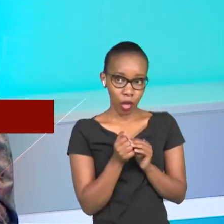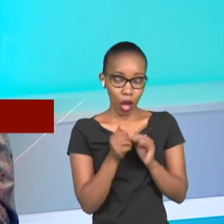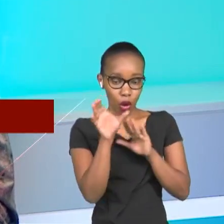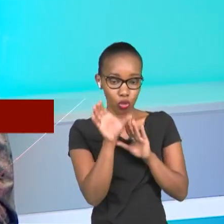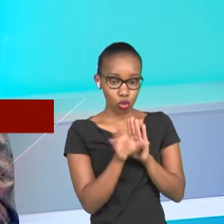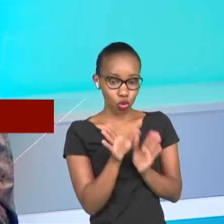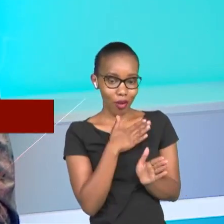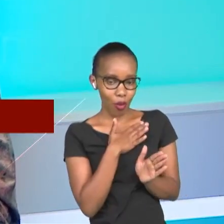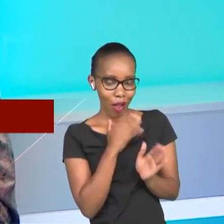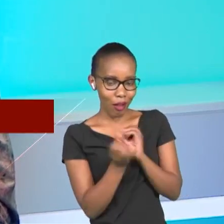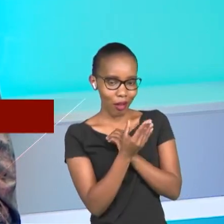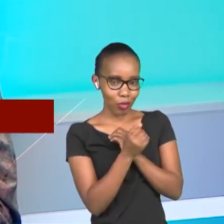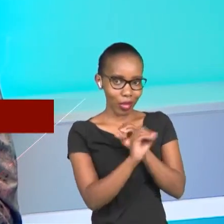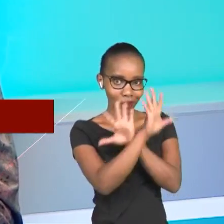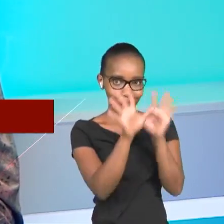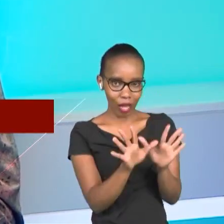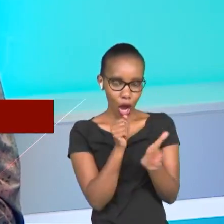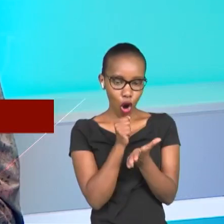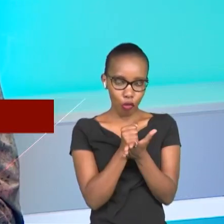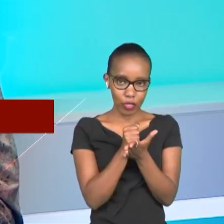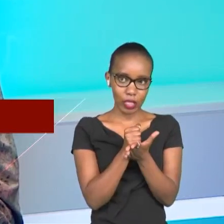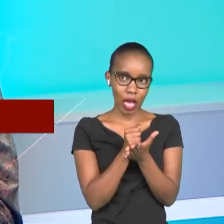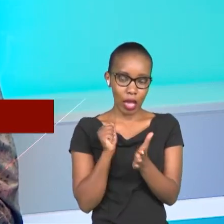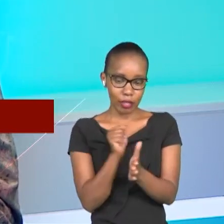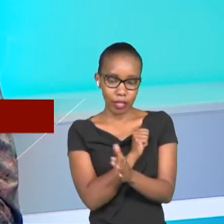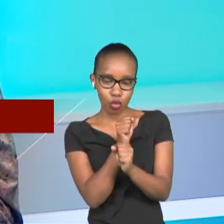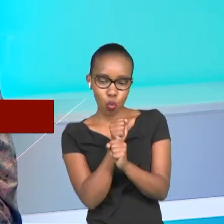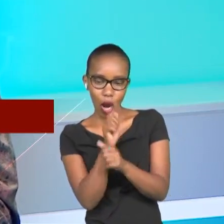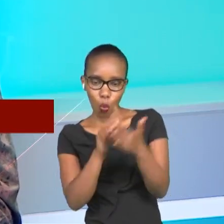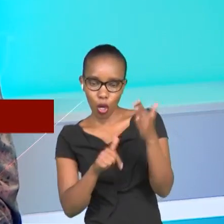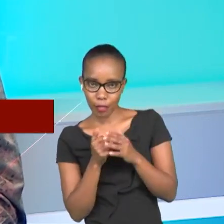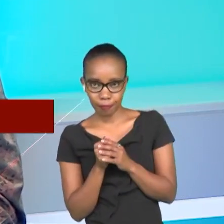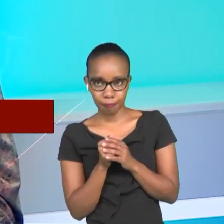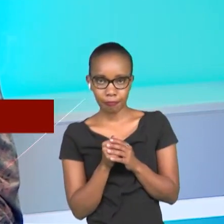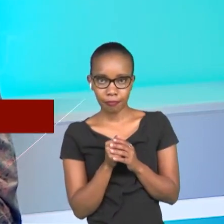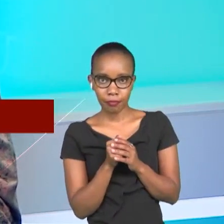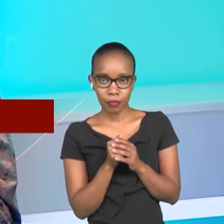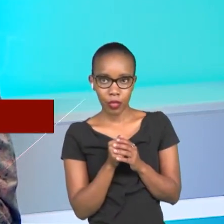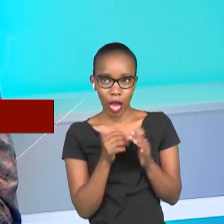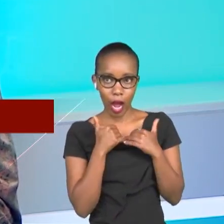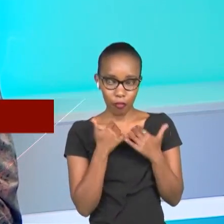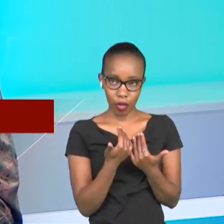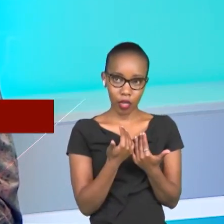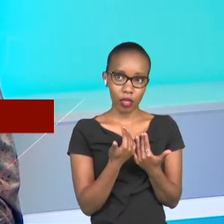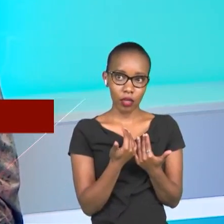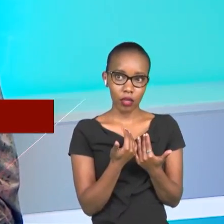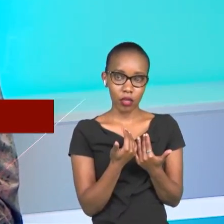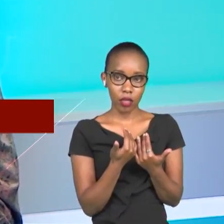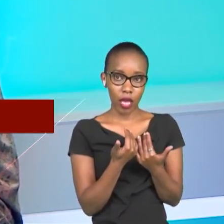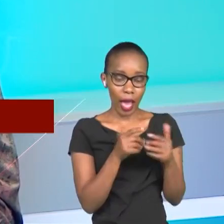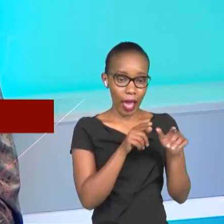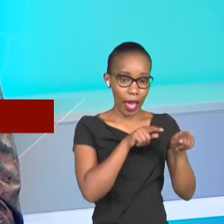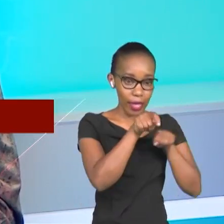has given clear mandate for these offices, because we have what we call 3 bodies. This is executive and this